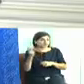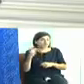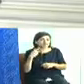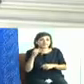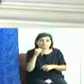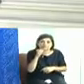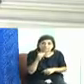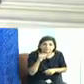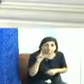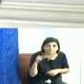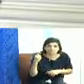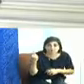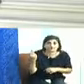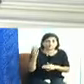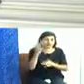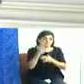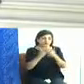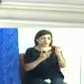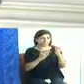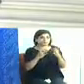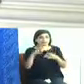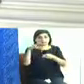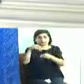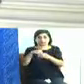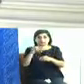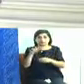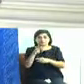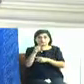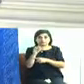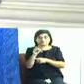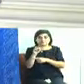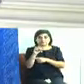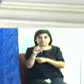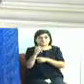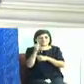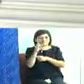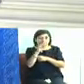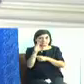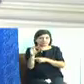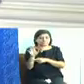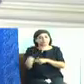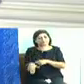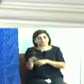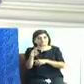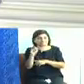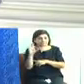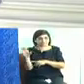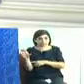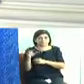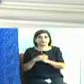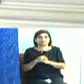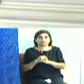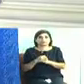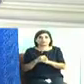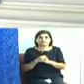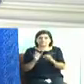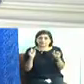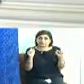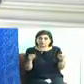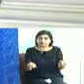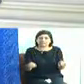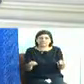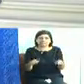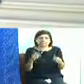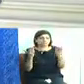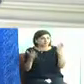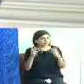both were a part of St. John's MCC, but we both grew up in North Carolina, and you can